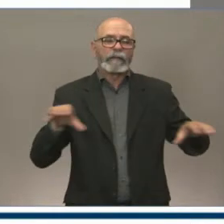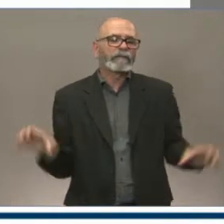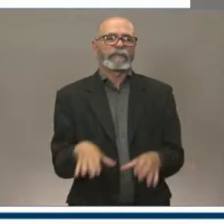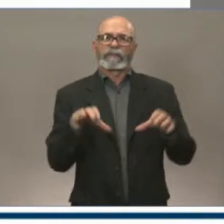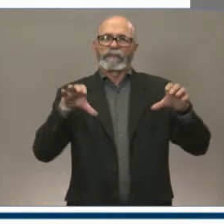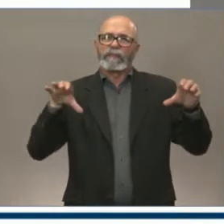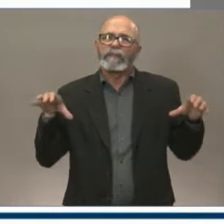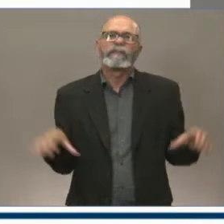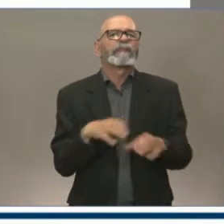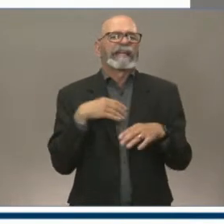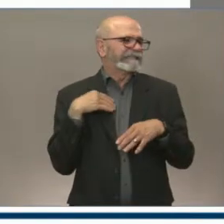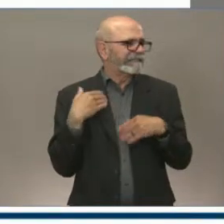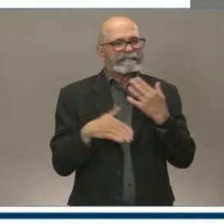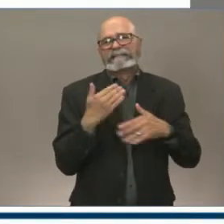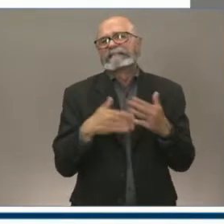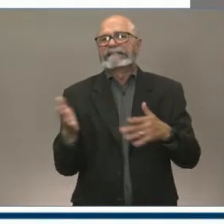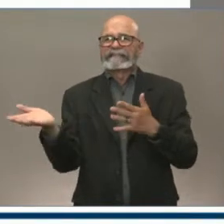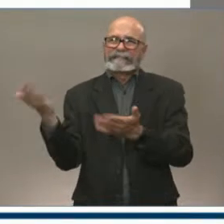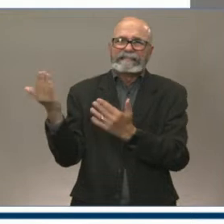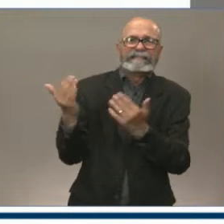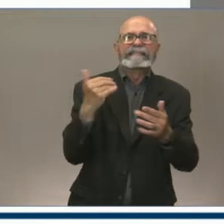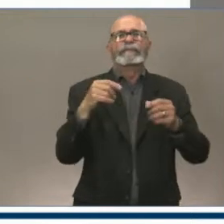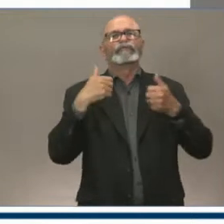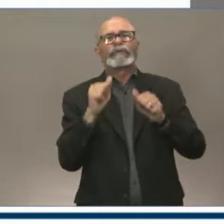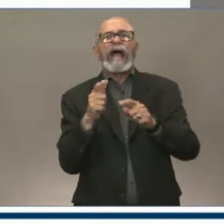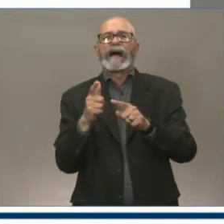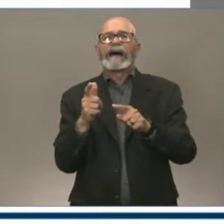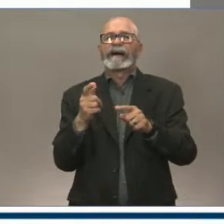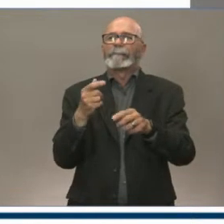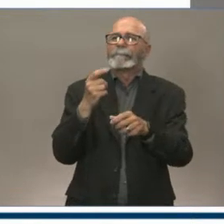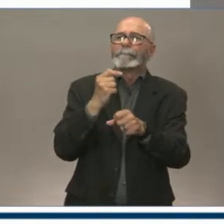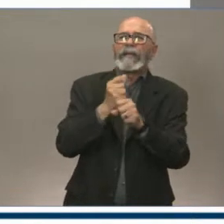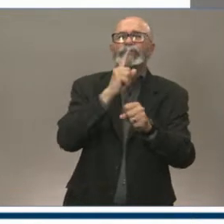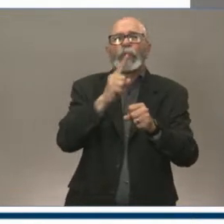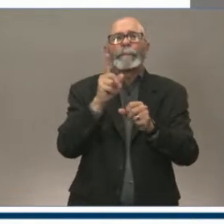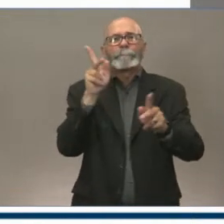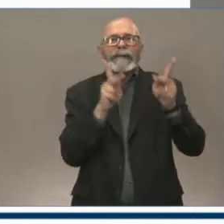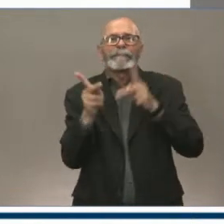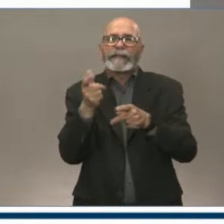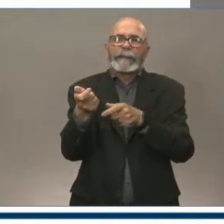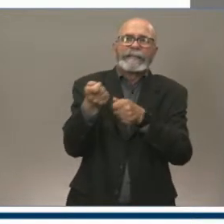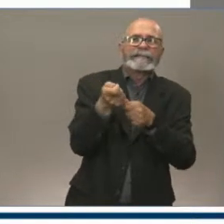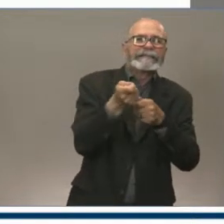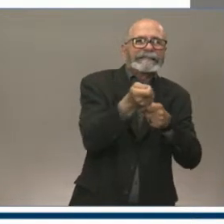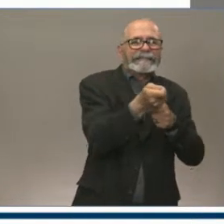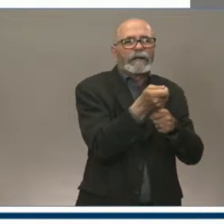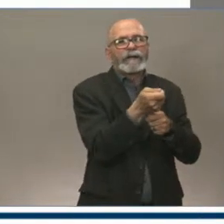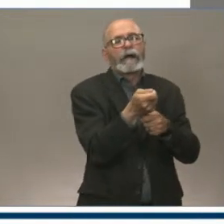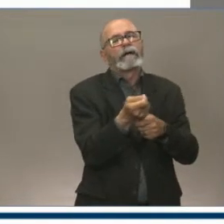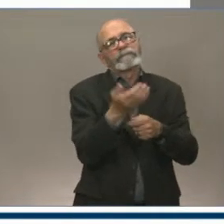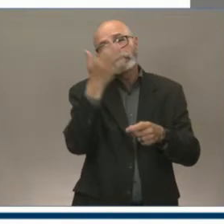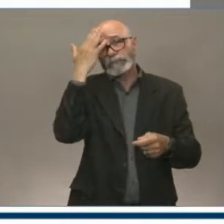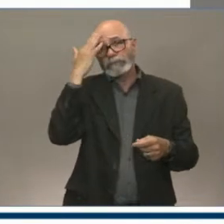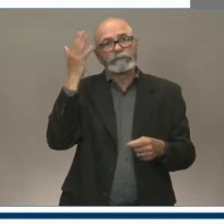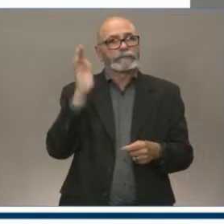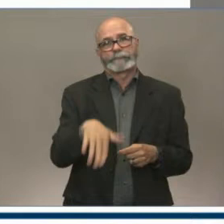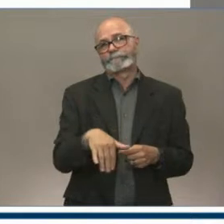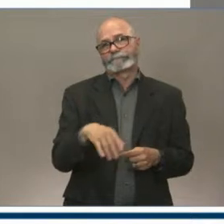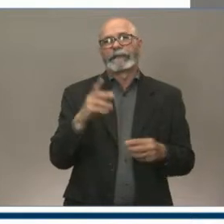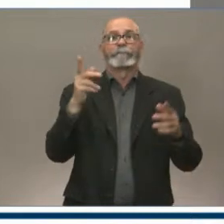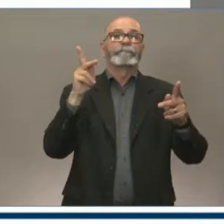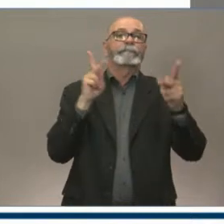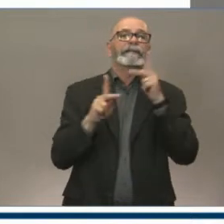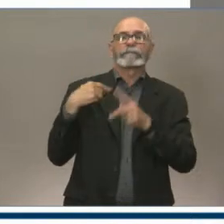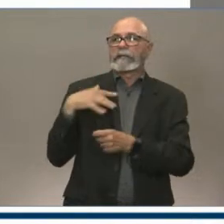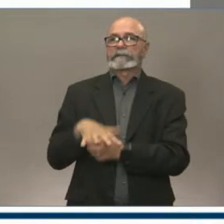these necessary COVID responses. And I know that people have a lot of anxiety,